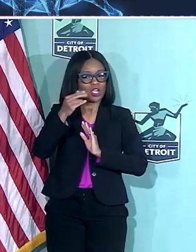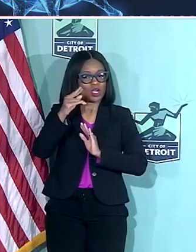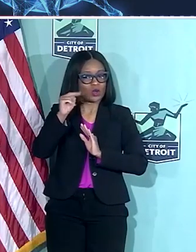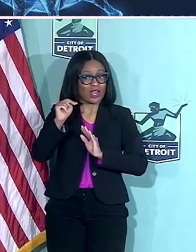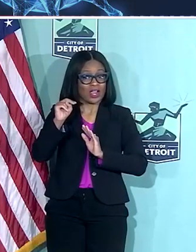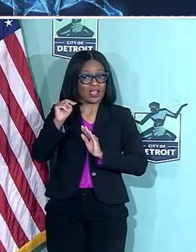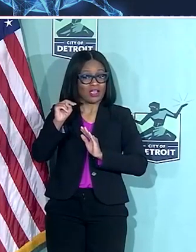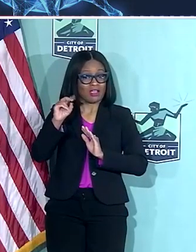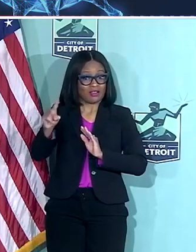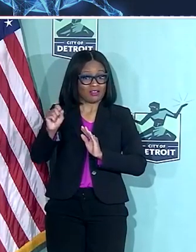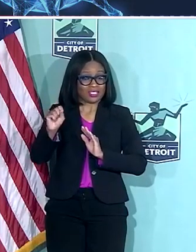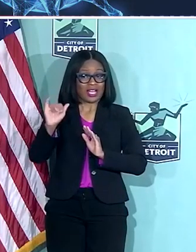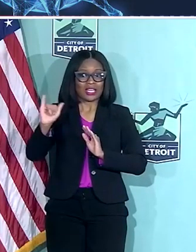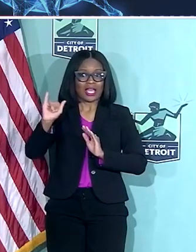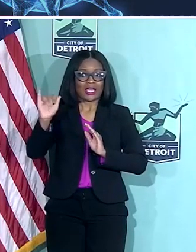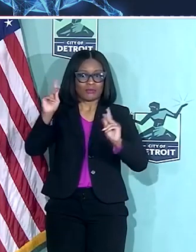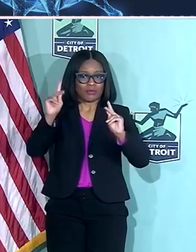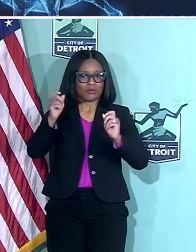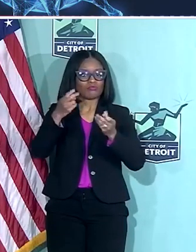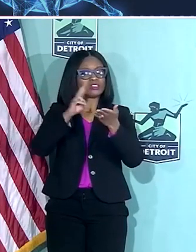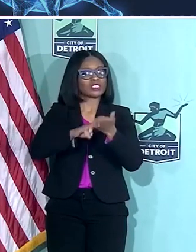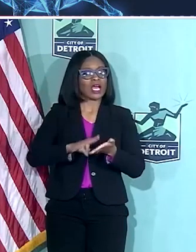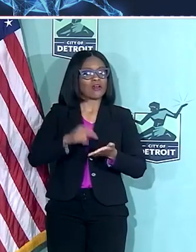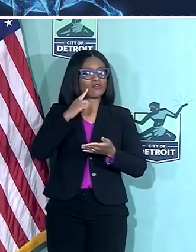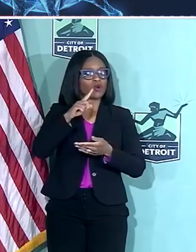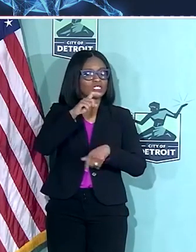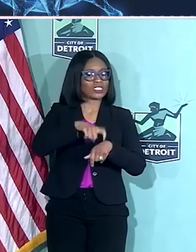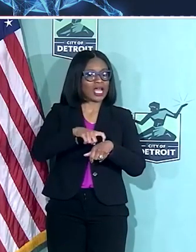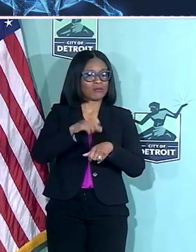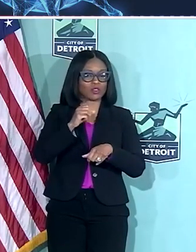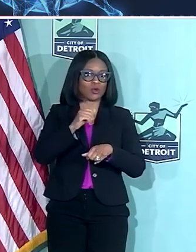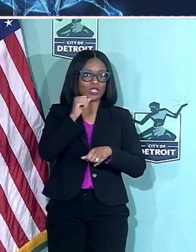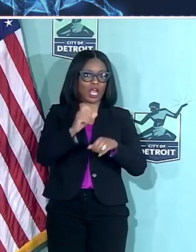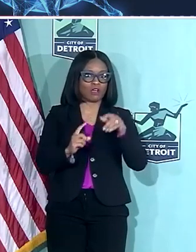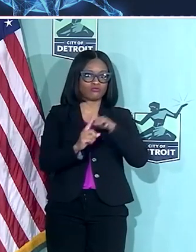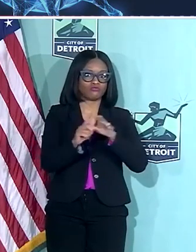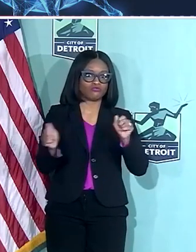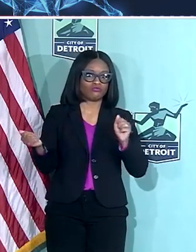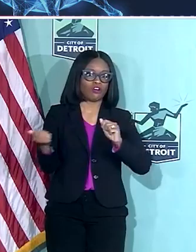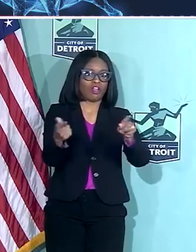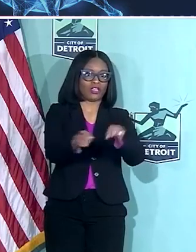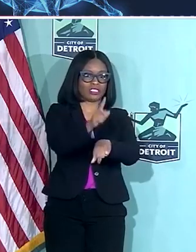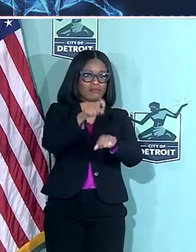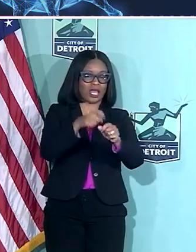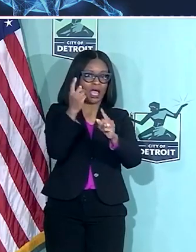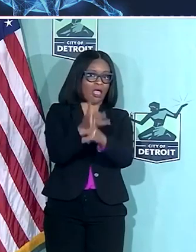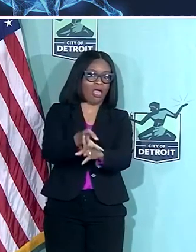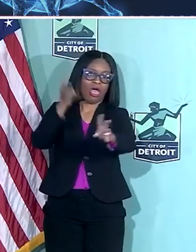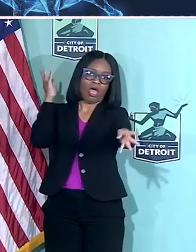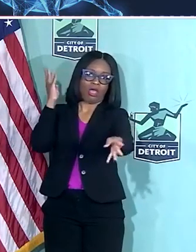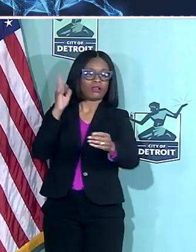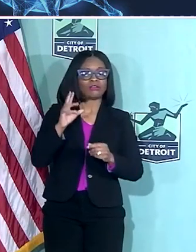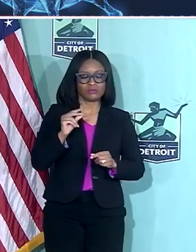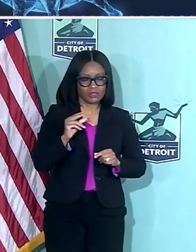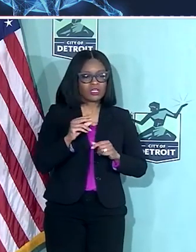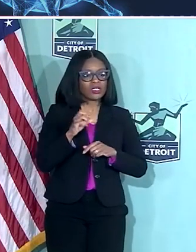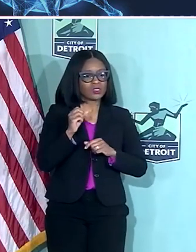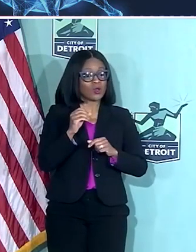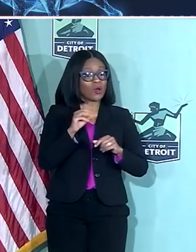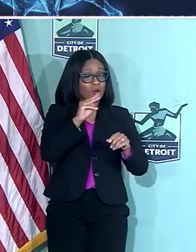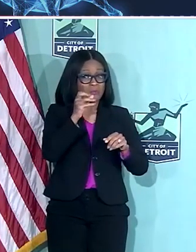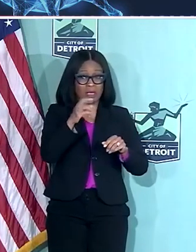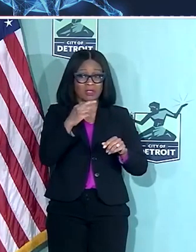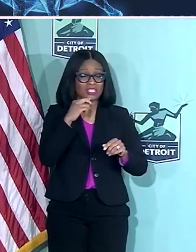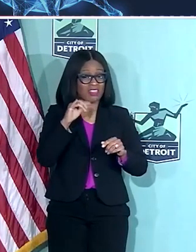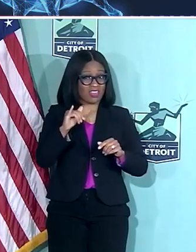so they're not all showing up at the same time and end up in a long line. I think the mayor had mentioned that it's really working well there,